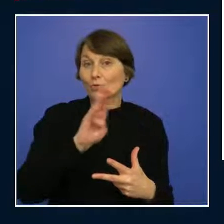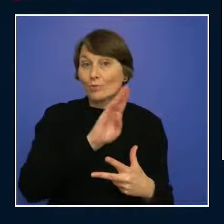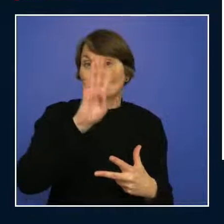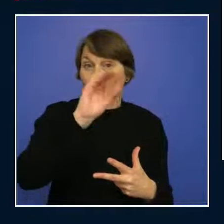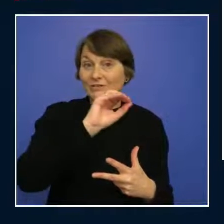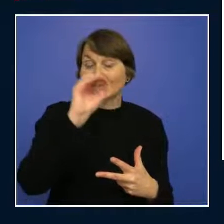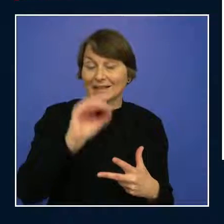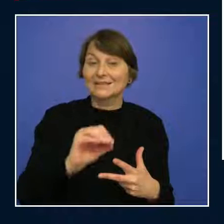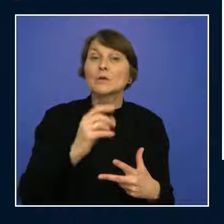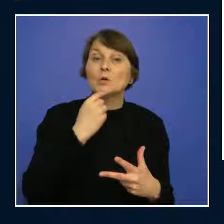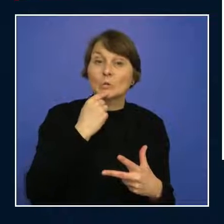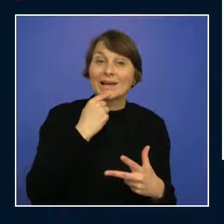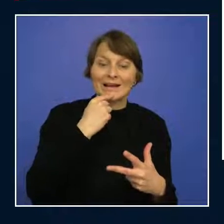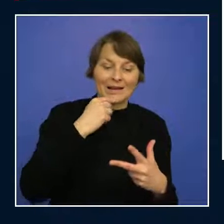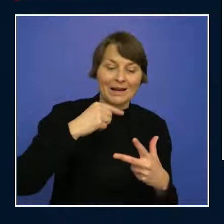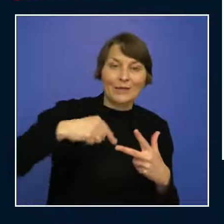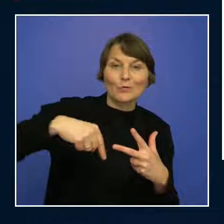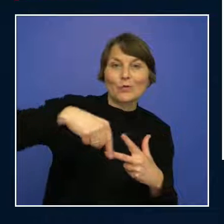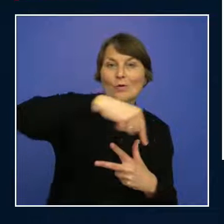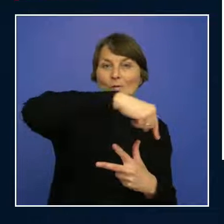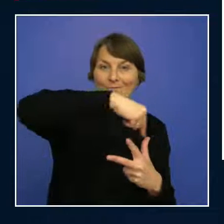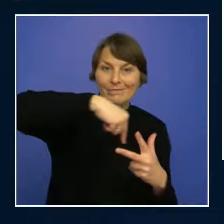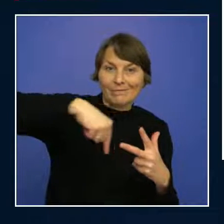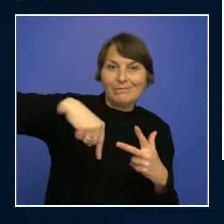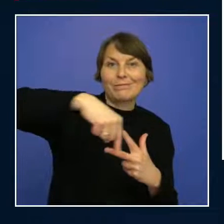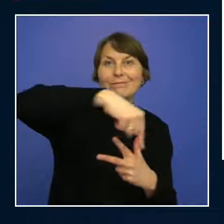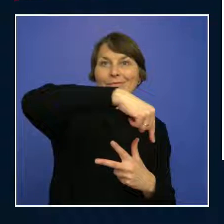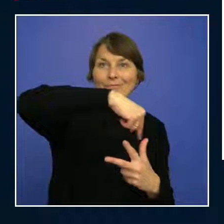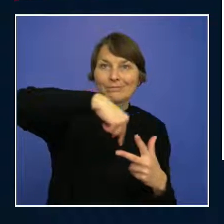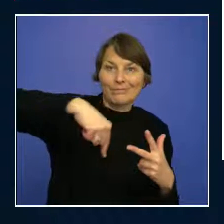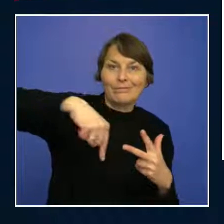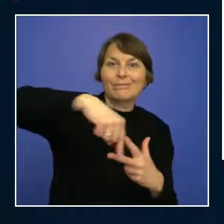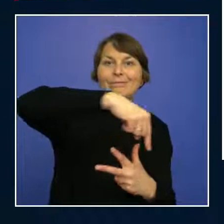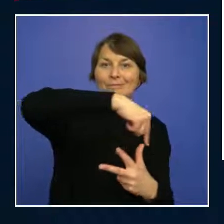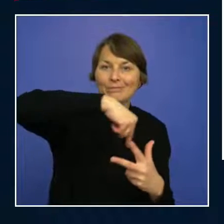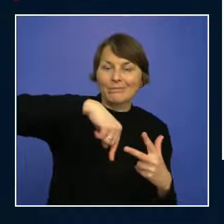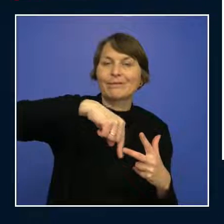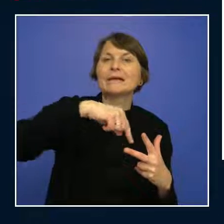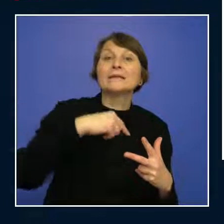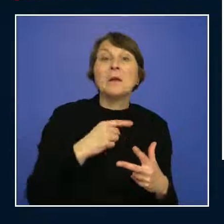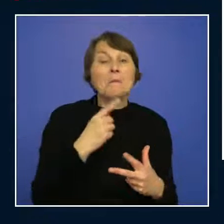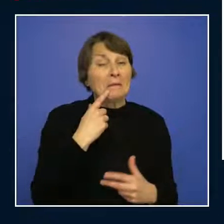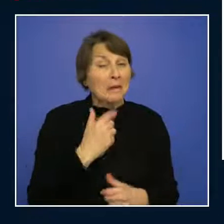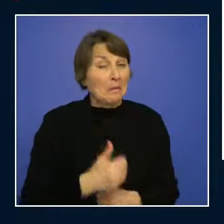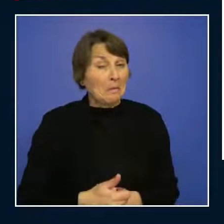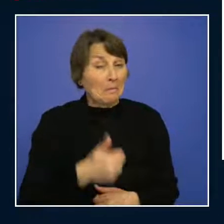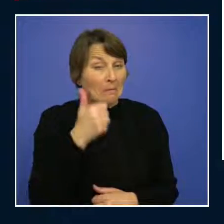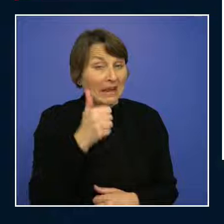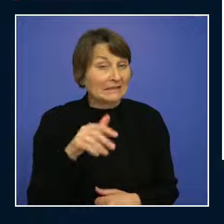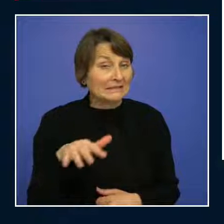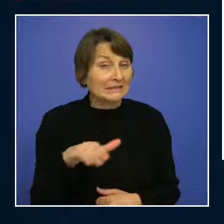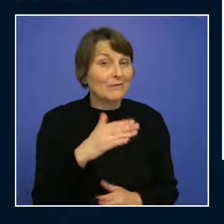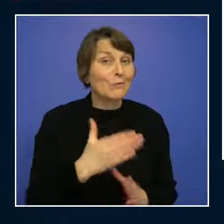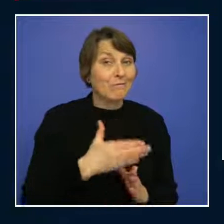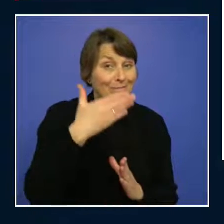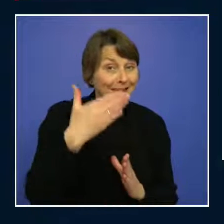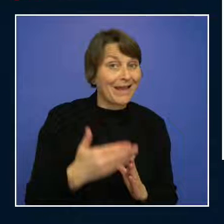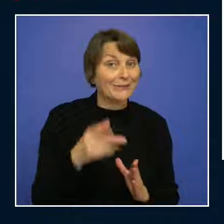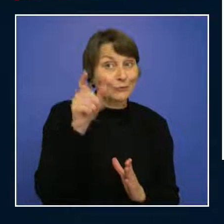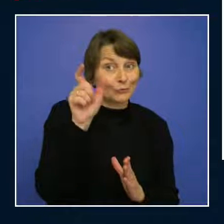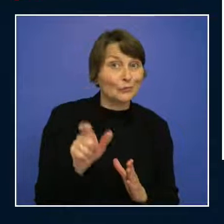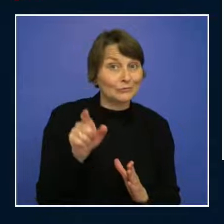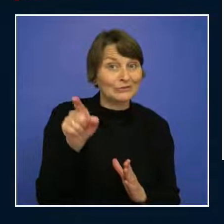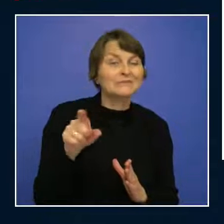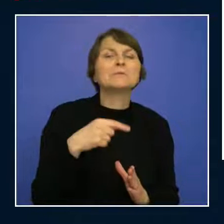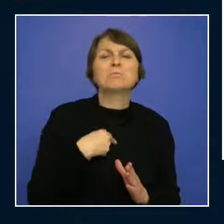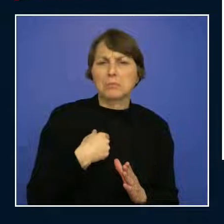be happening with this Frontdoor. So again, this might not be the best scenario for my end users, but this is the configuration that I'm going